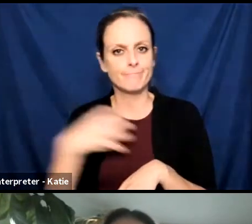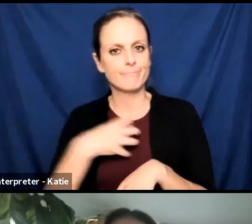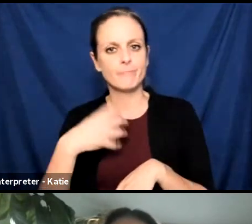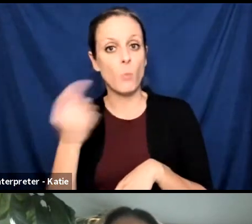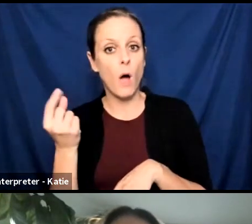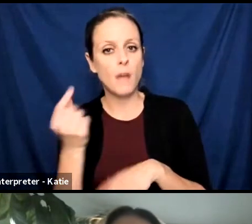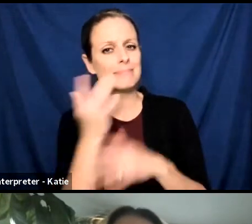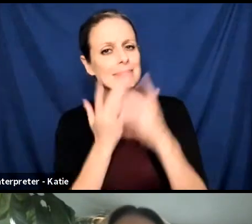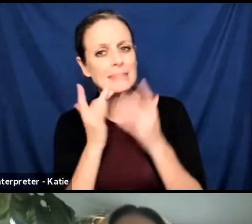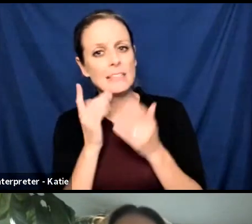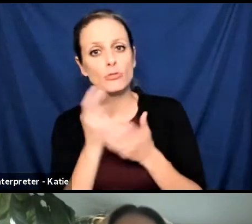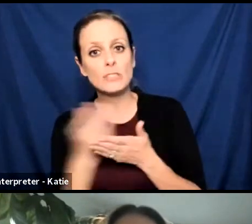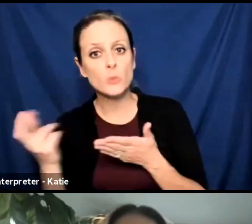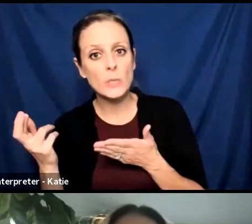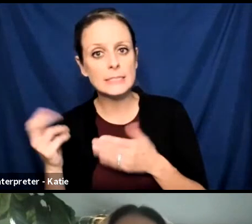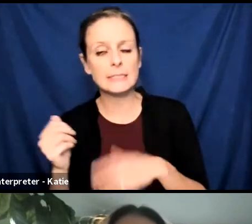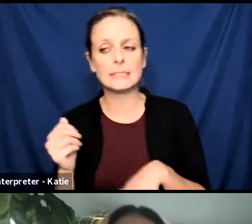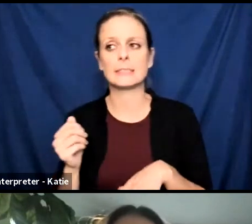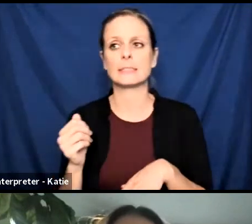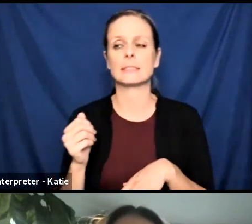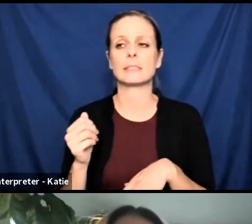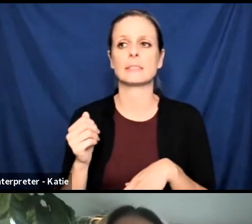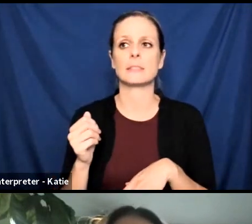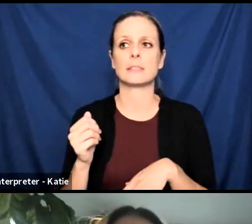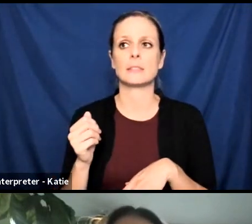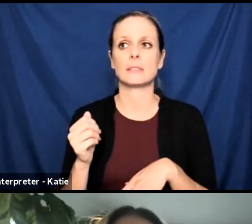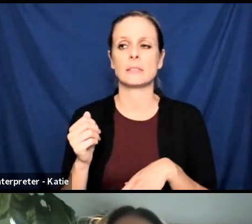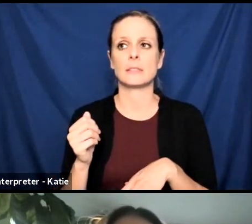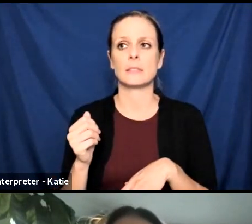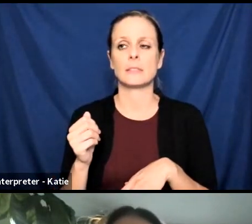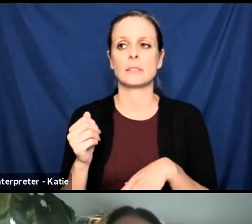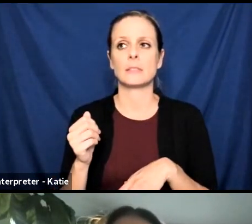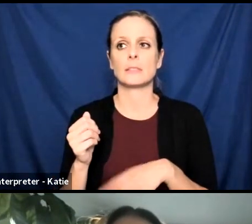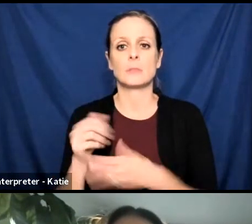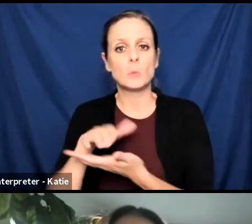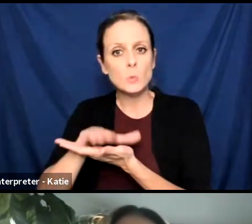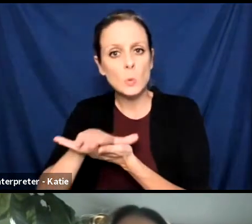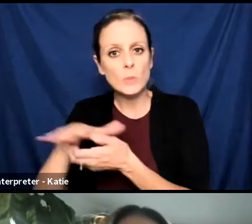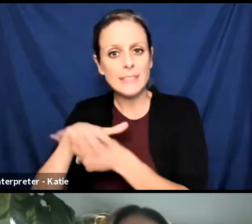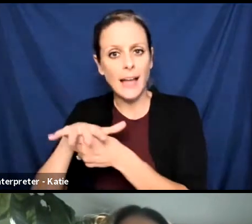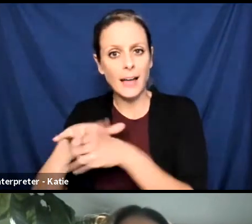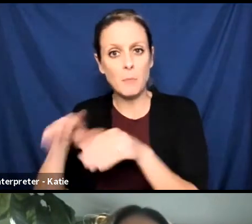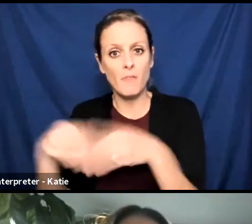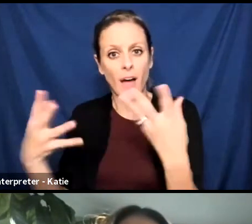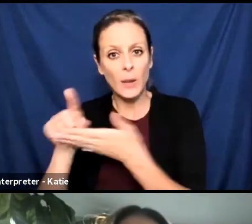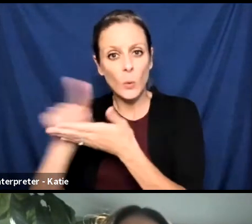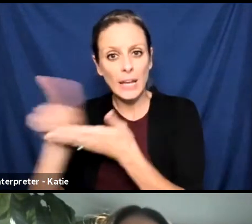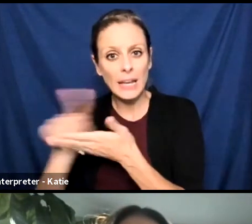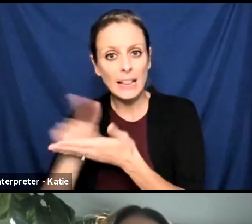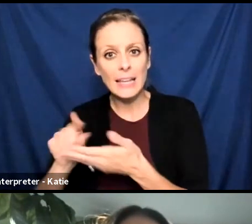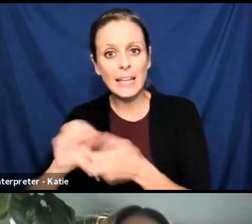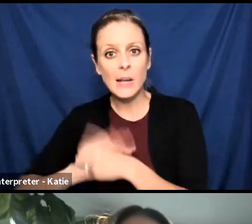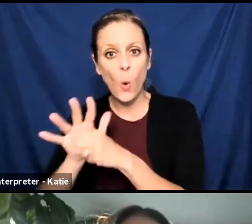the school sites for frequent weekly COVID testing.